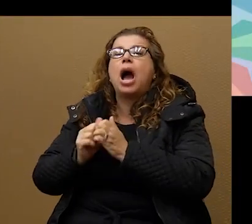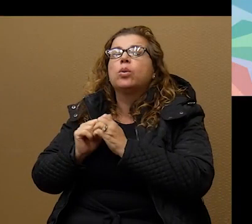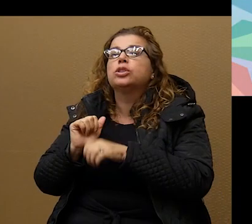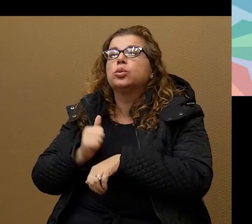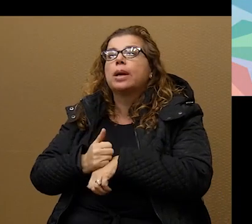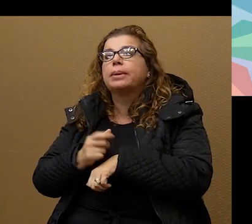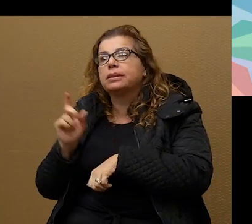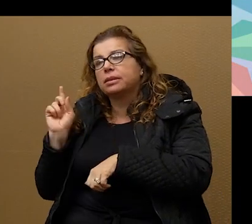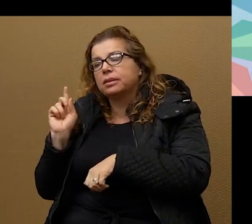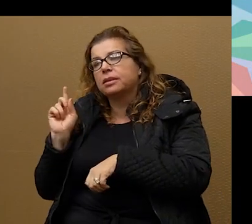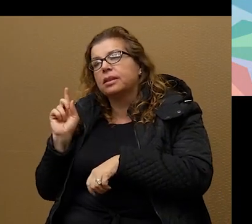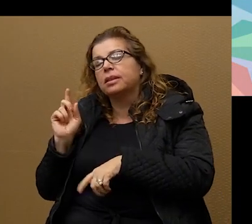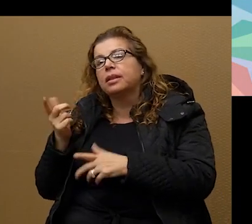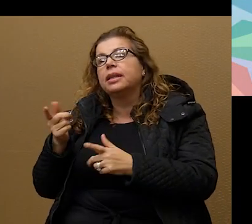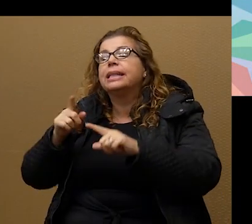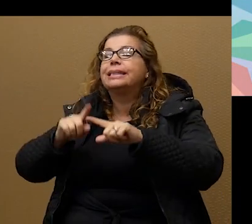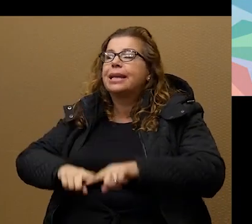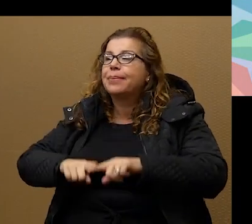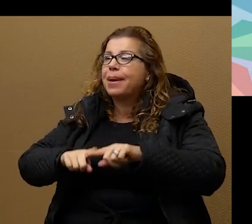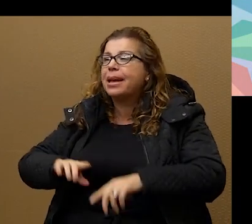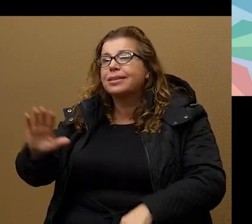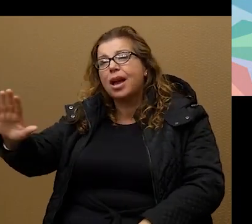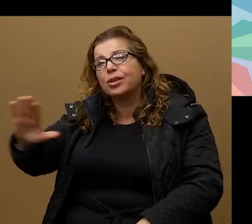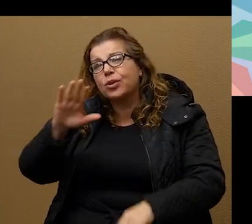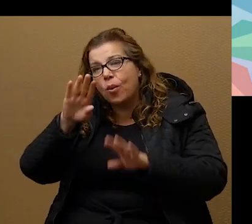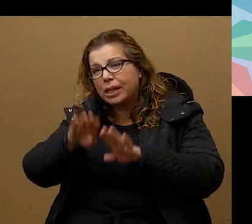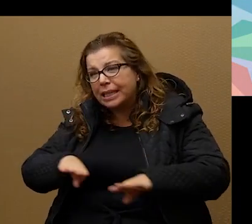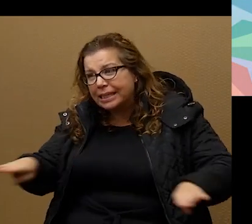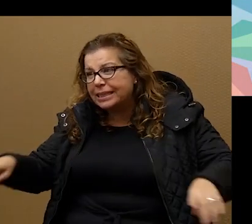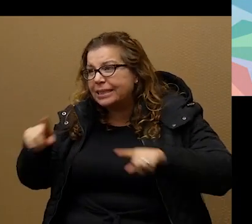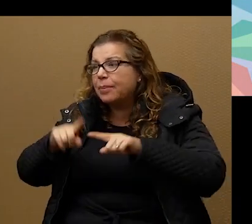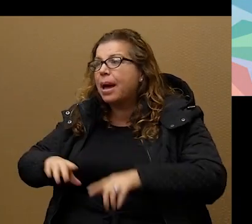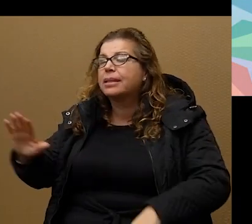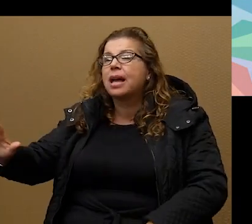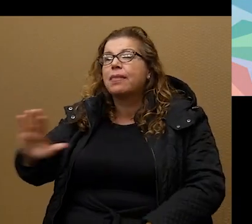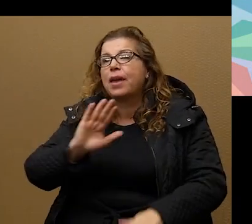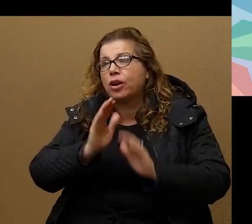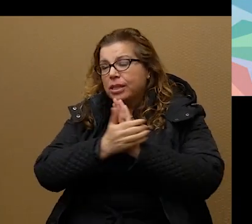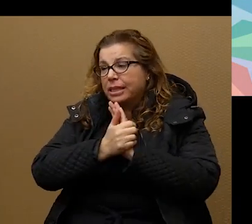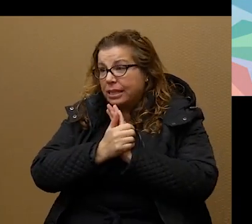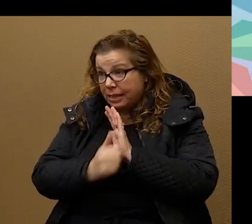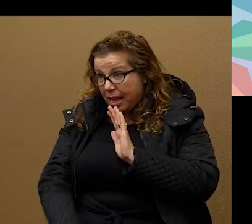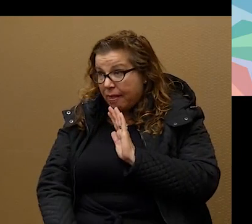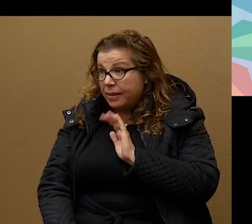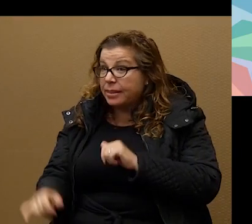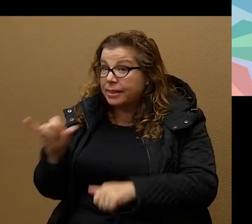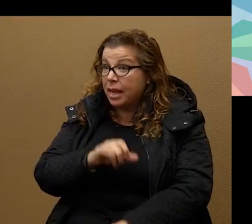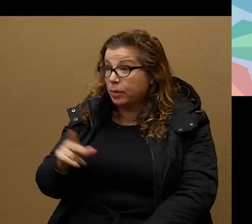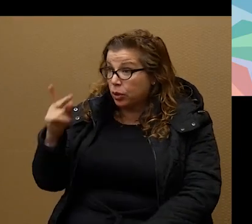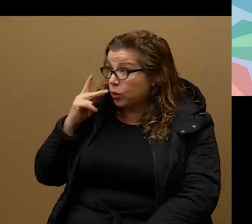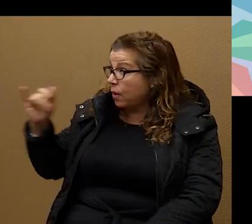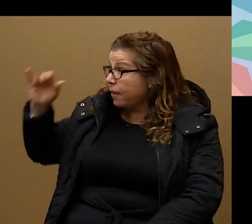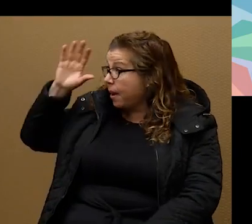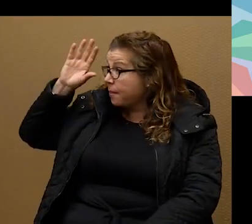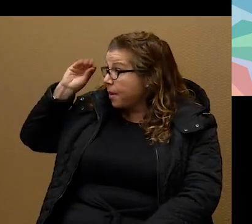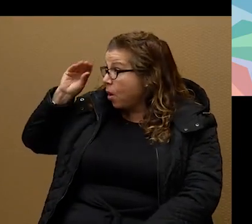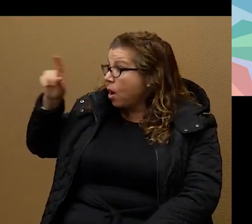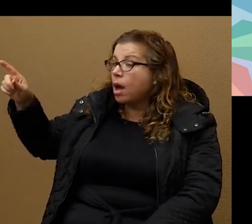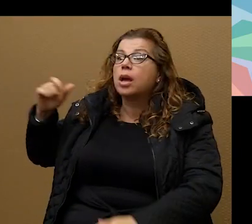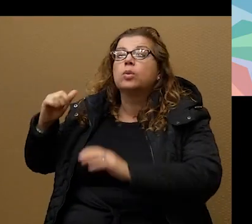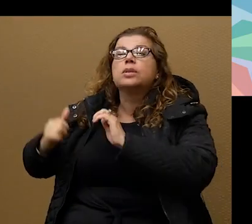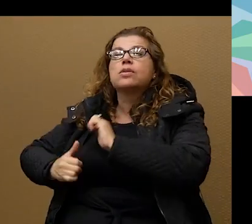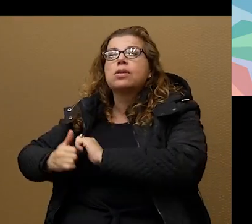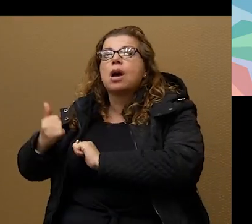This depends on every child, and it depends on where their skills are. As you saw in that video, it was with the most to